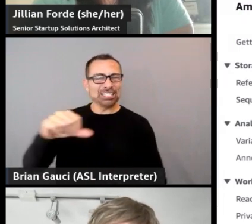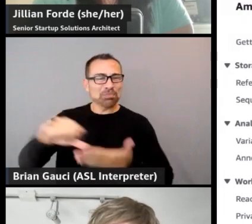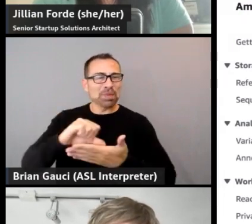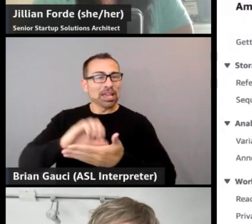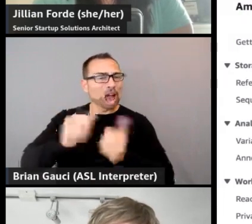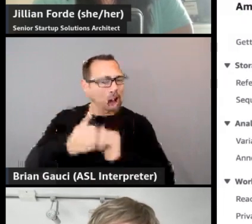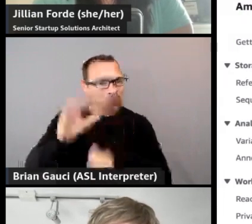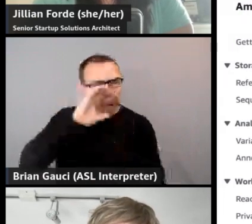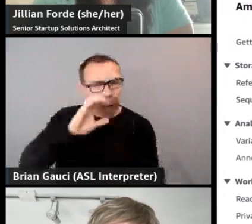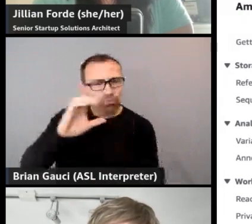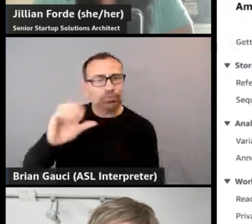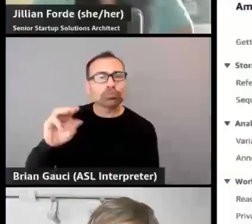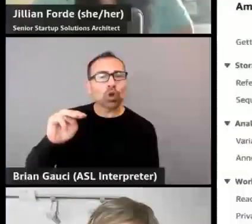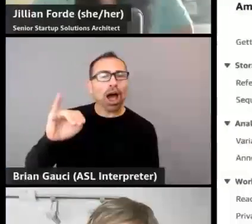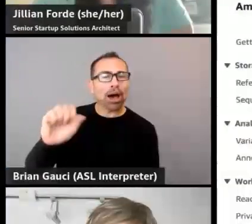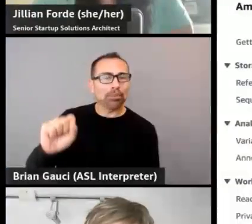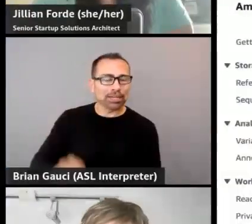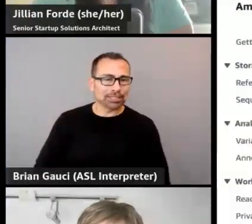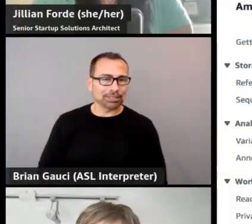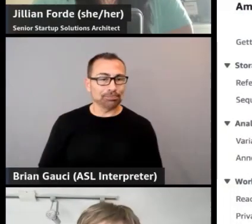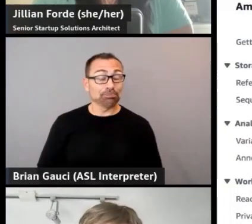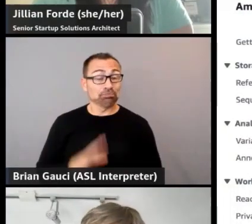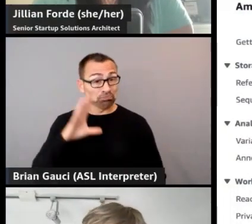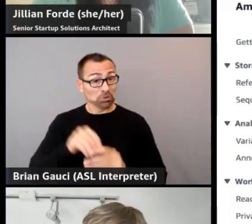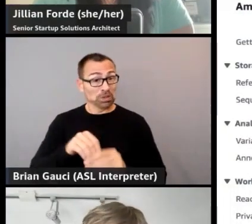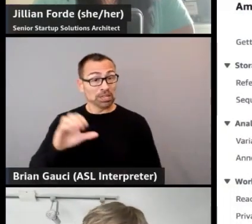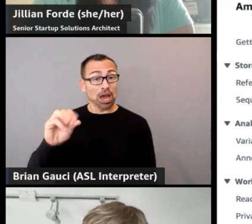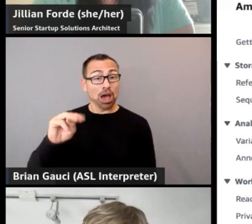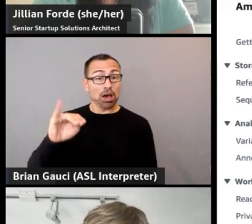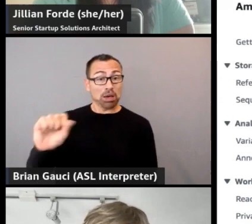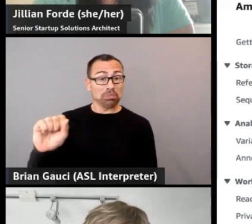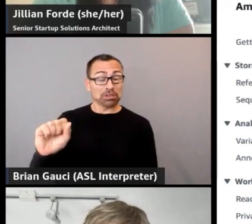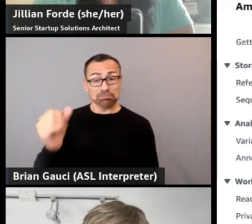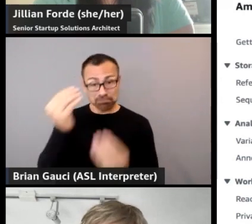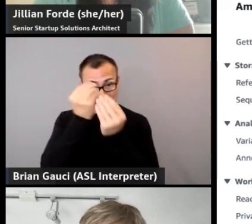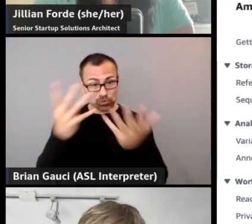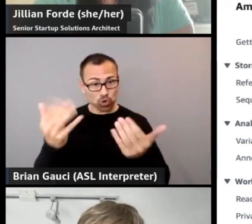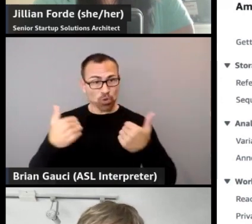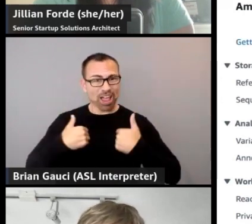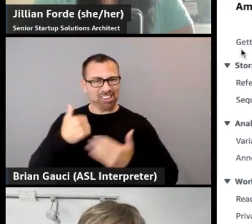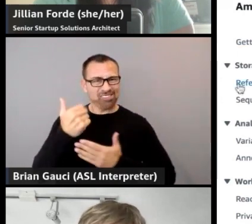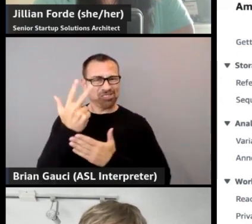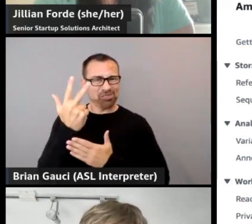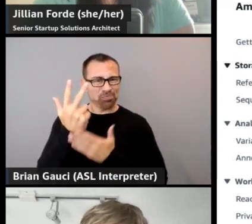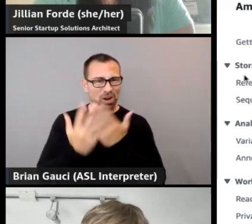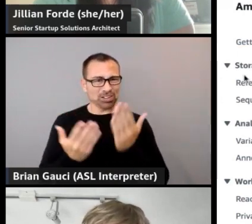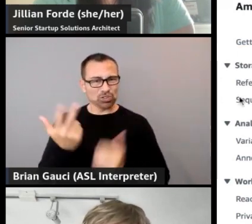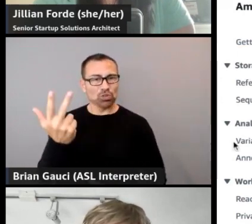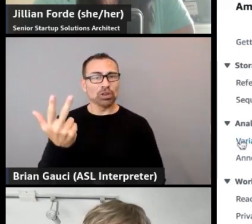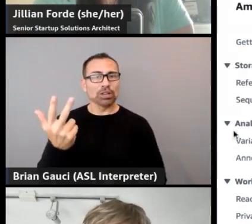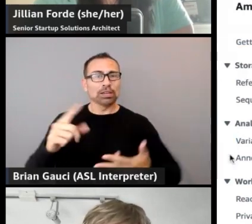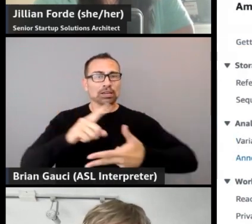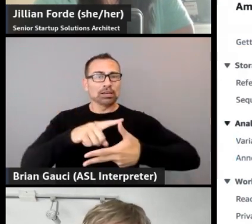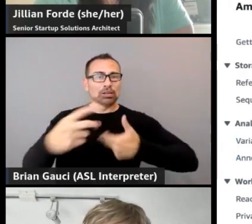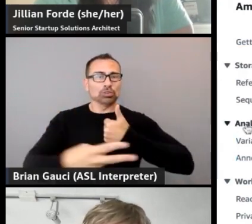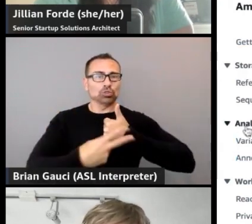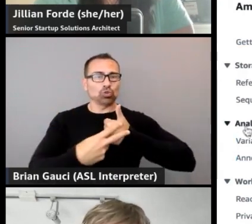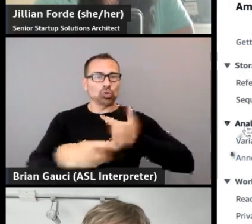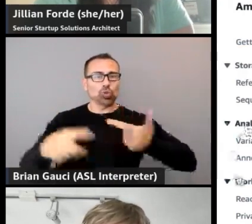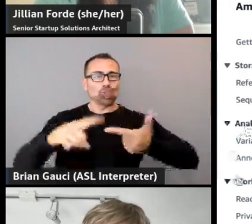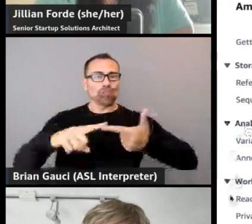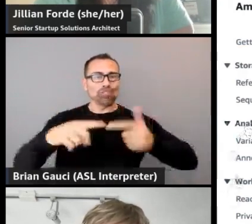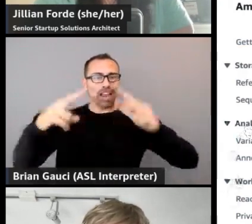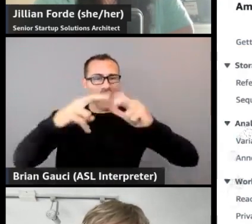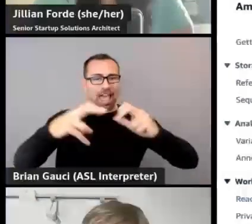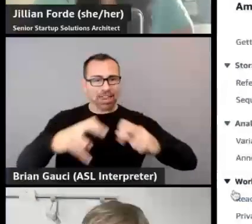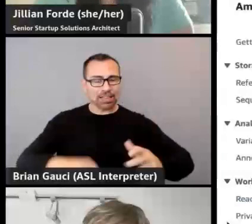And so within Amazon Omics, I mentioned earlier, there's 3 components within Amazon Omics. There's Omics Storage, Omics Analytics,